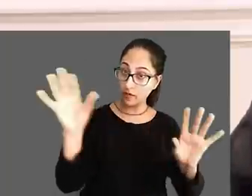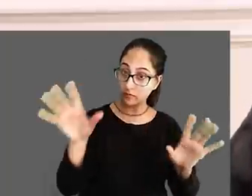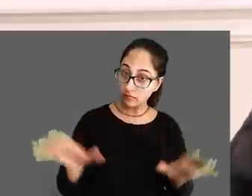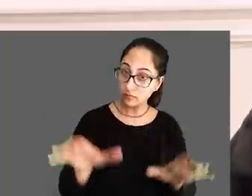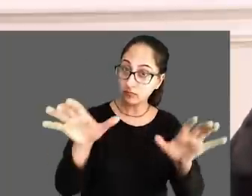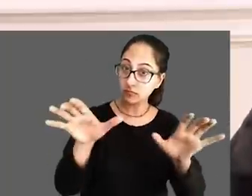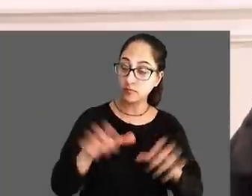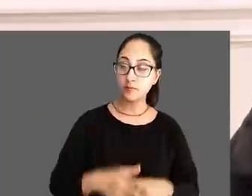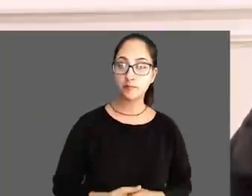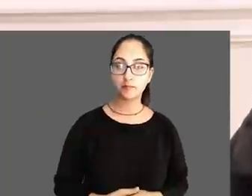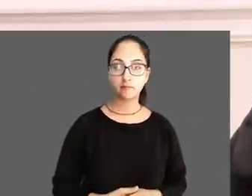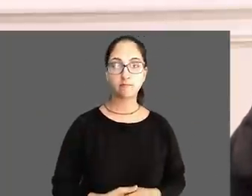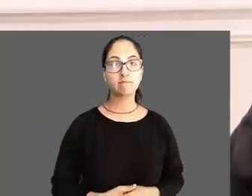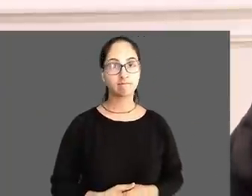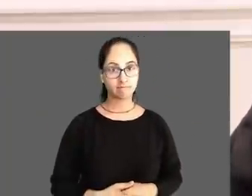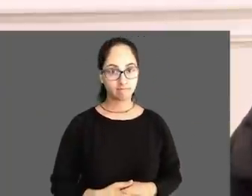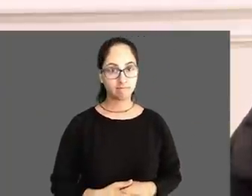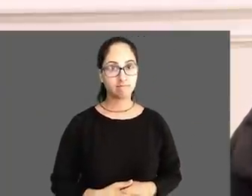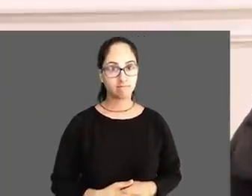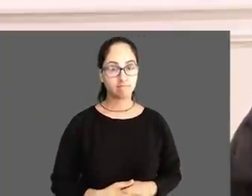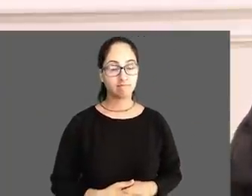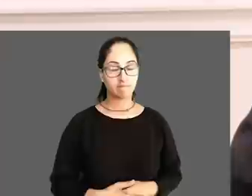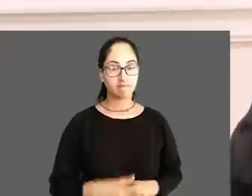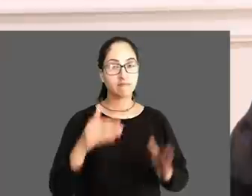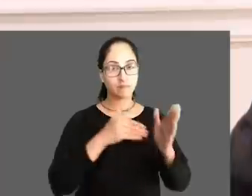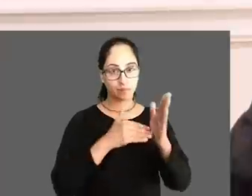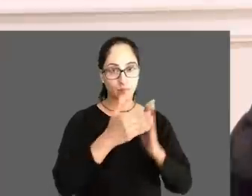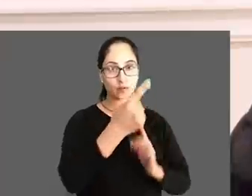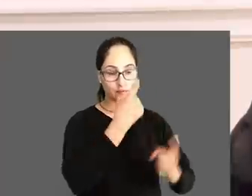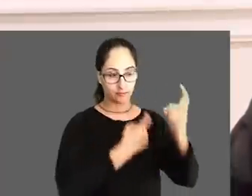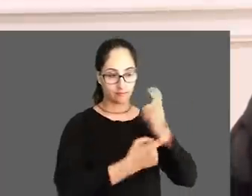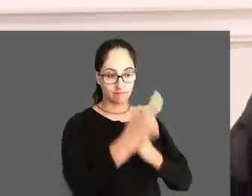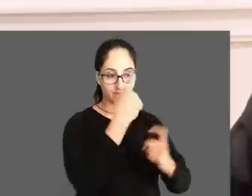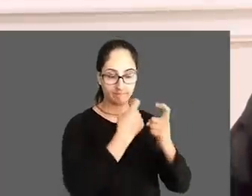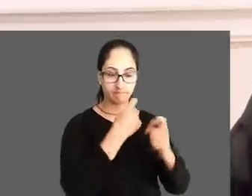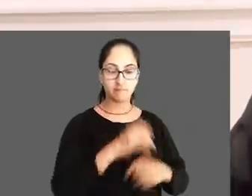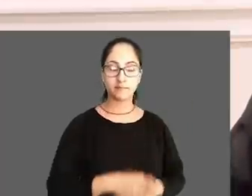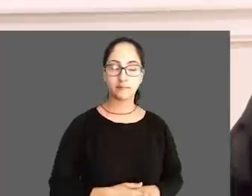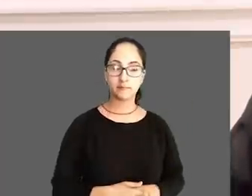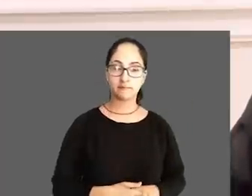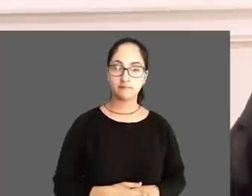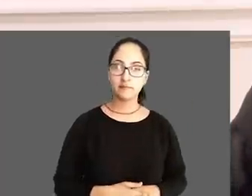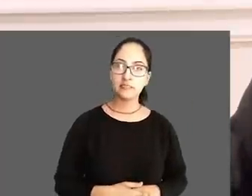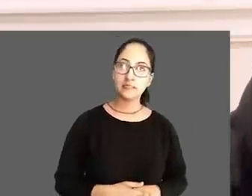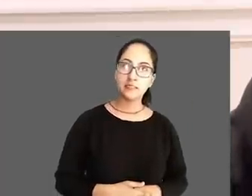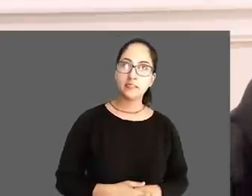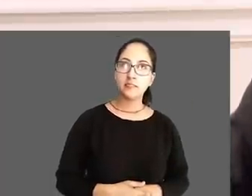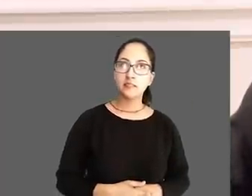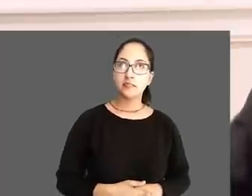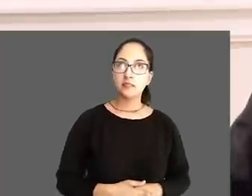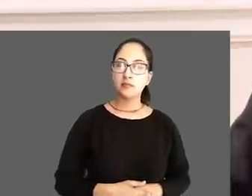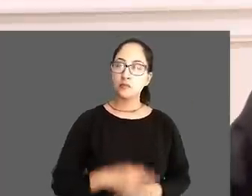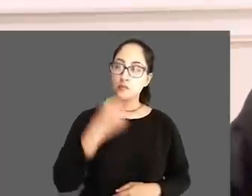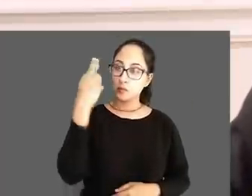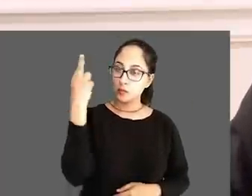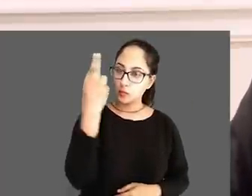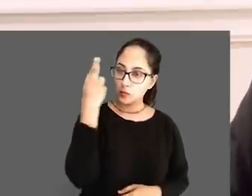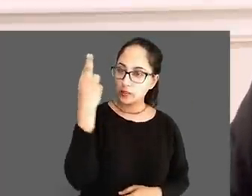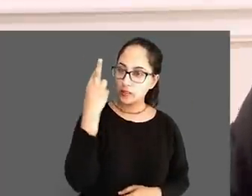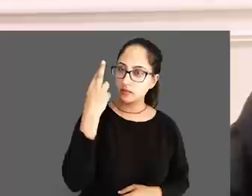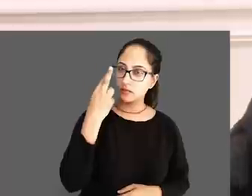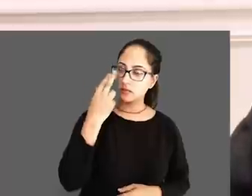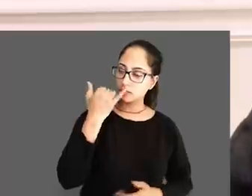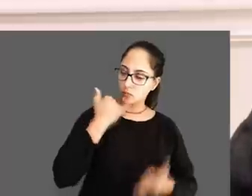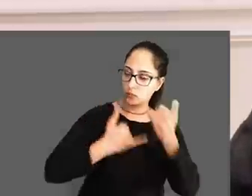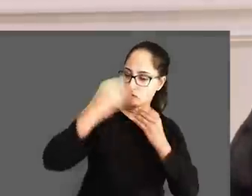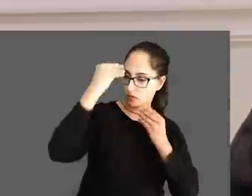misunderstanding of Islam itself as a faith. And so let's hear some words from Maulana Hazir Imam on